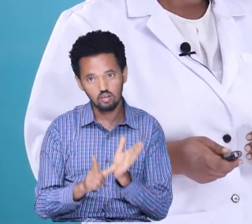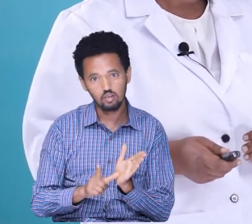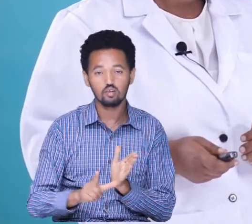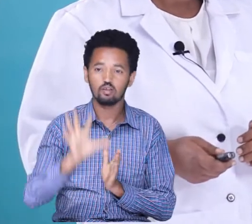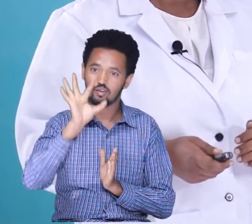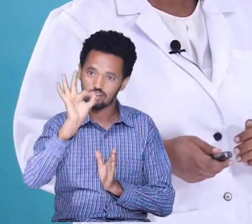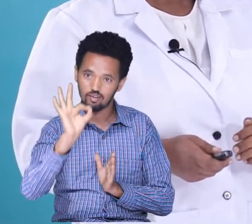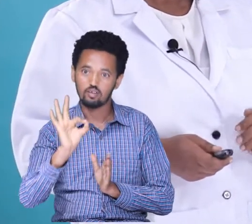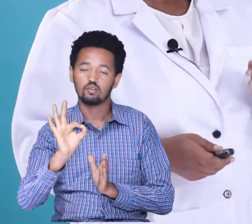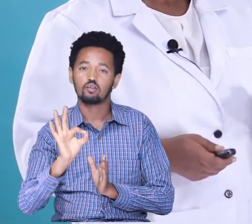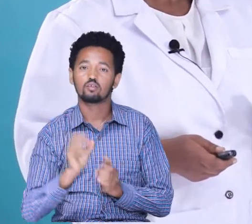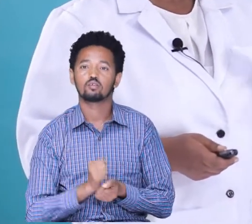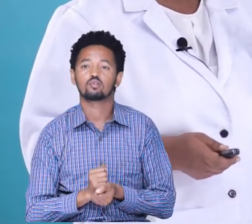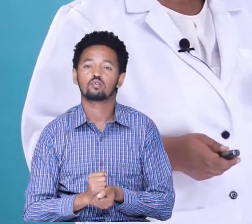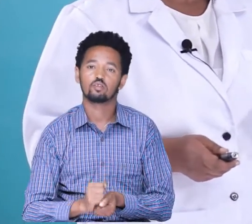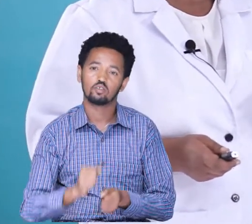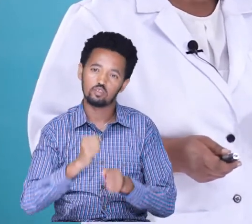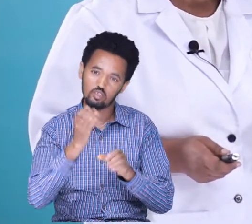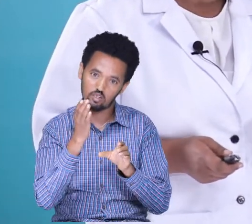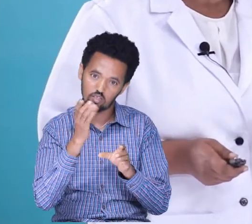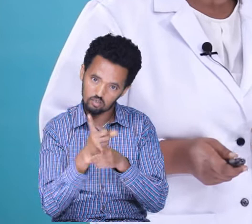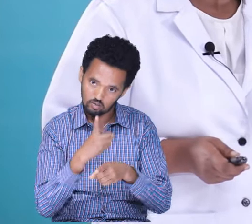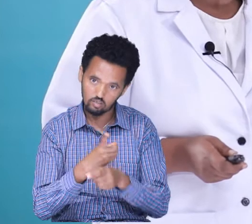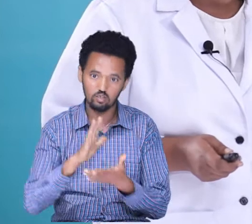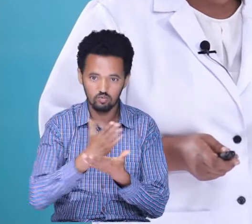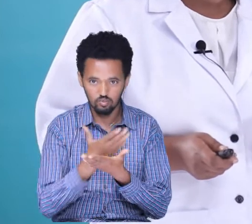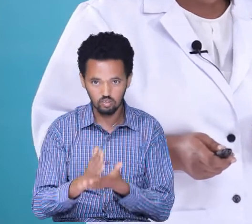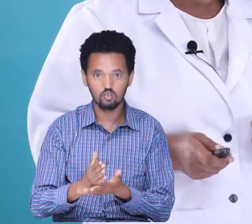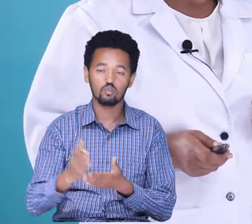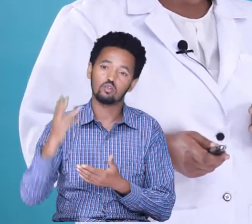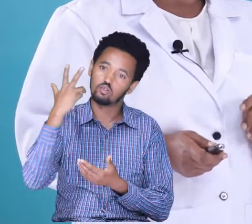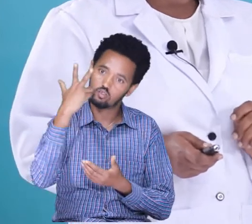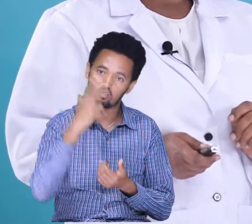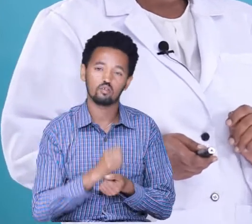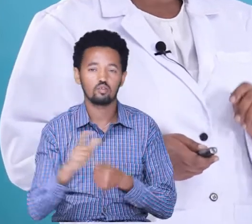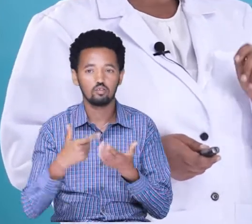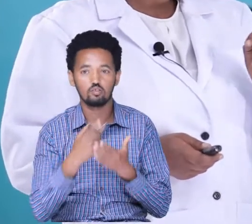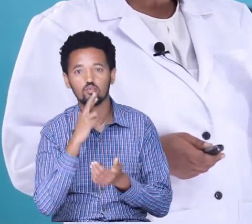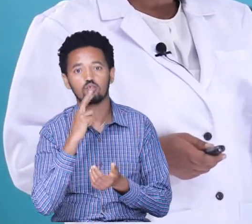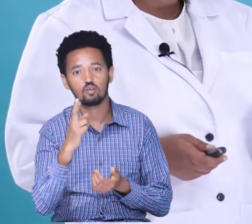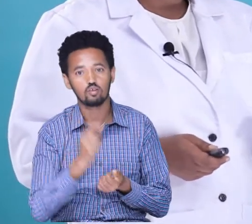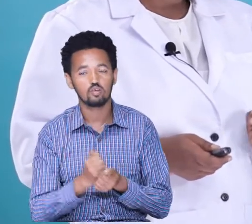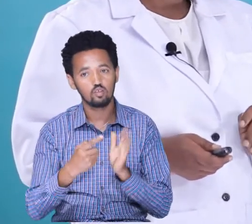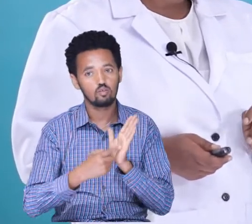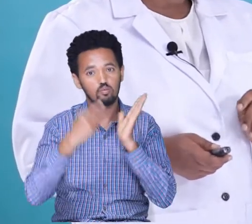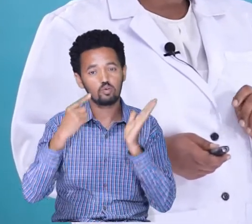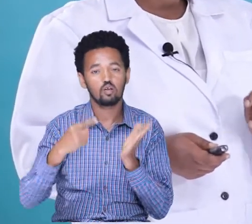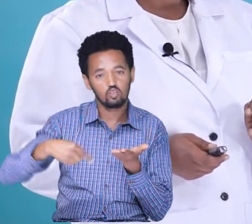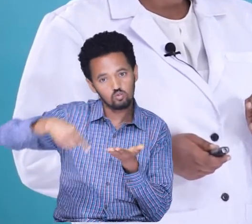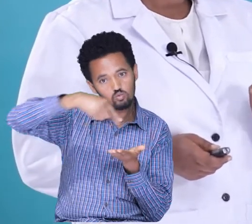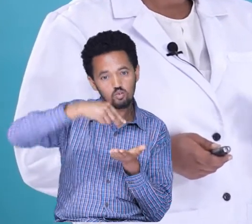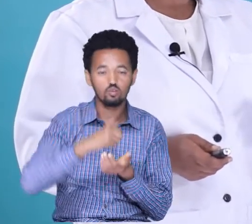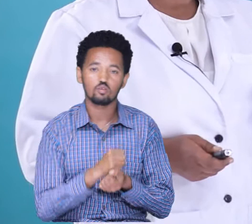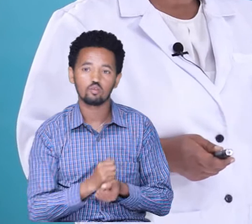lesson, natural region divided into 3 zones. These are the tropical zone, which is